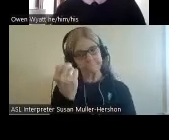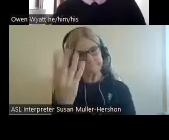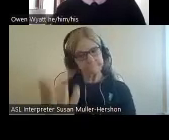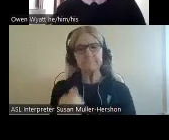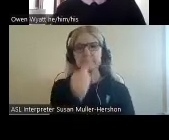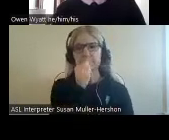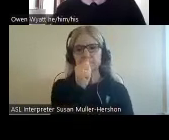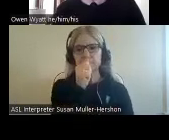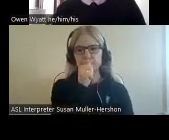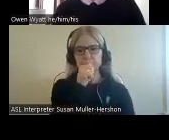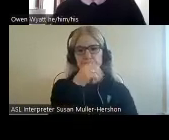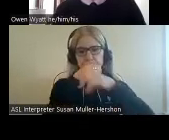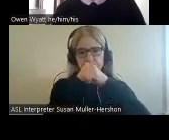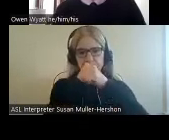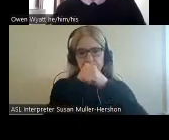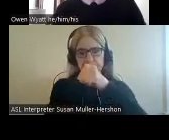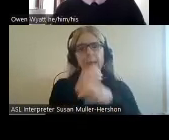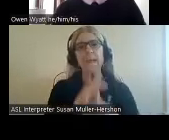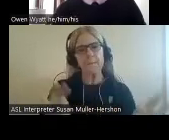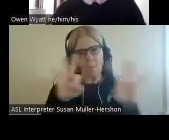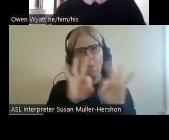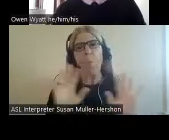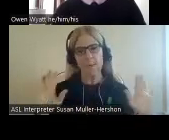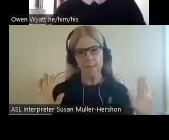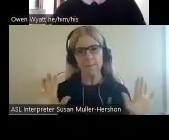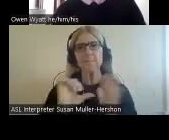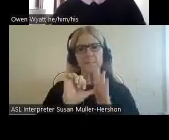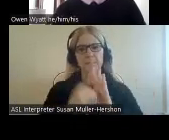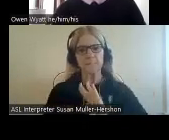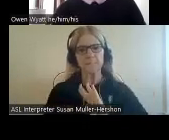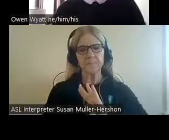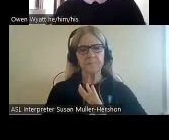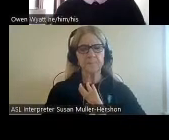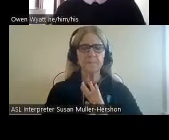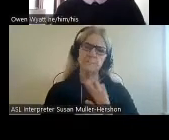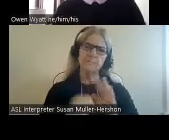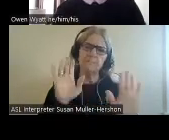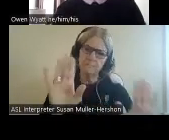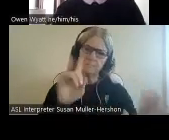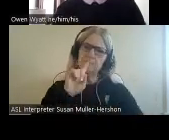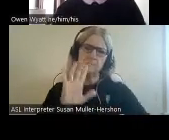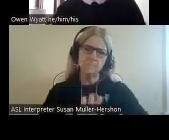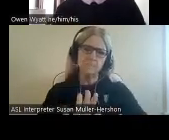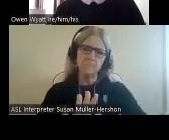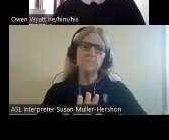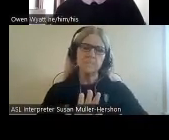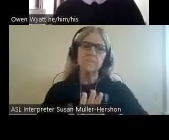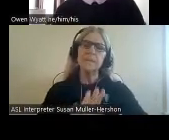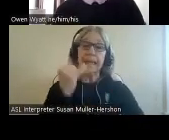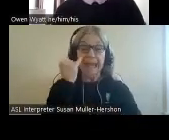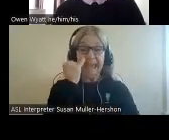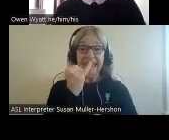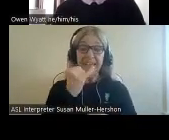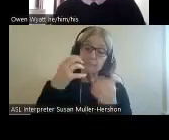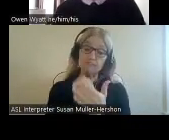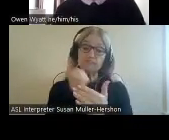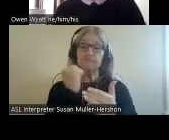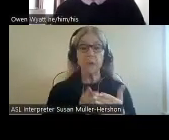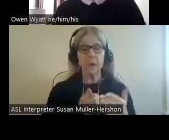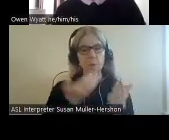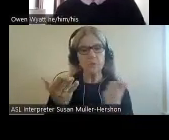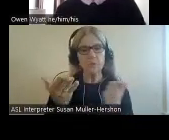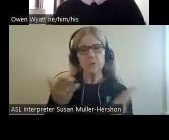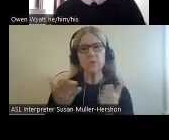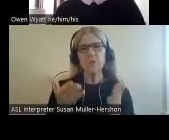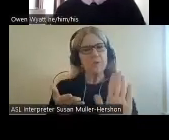so that's really important to emphasize, because I want to assure you that if you do use our services,